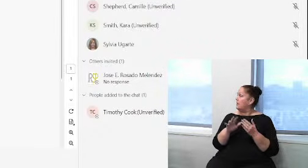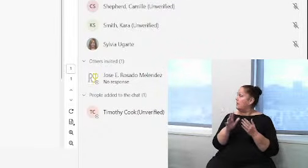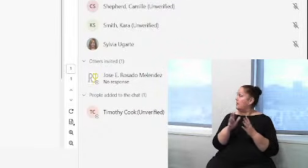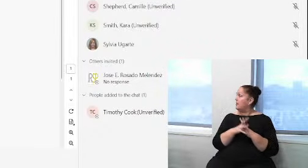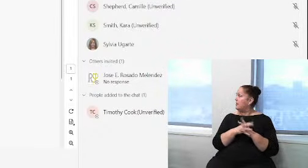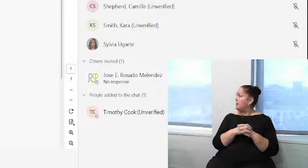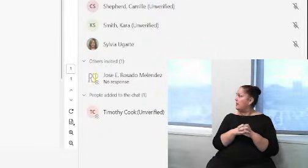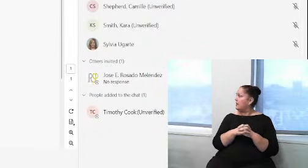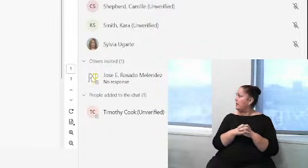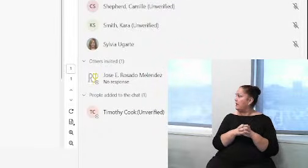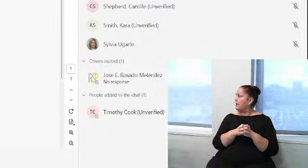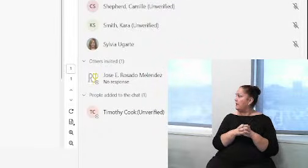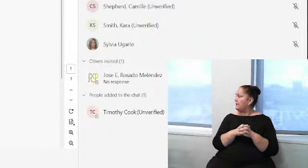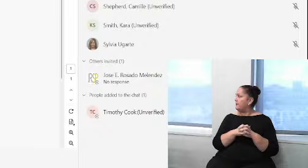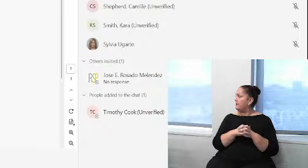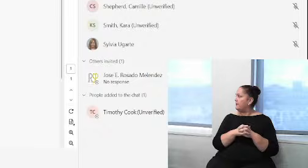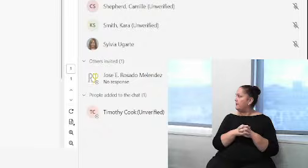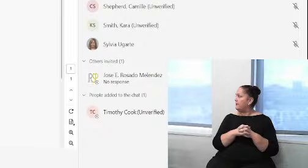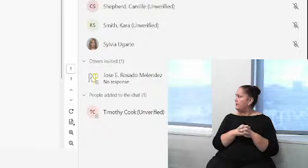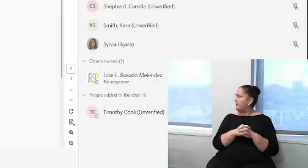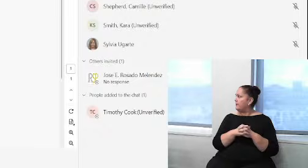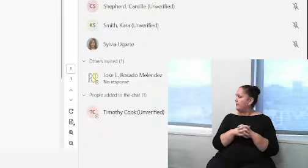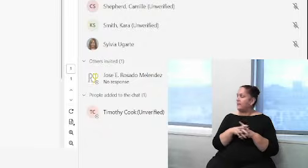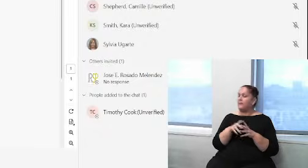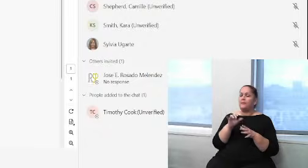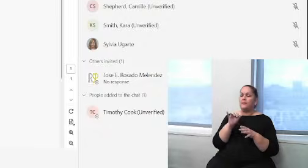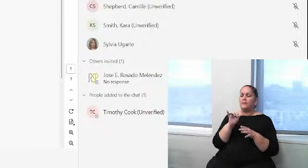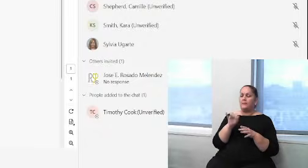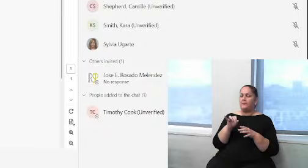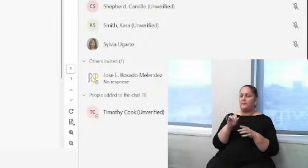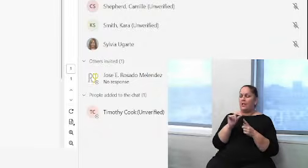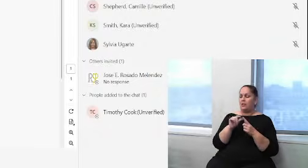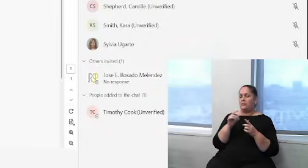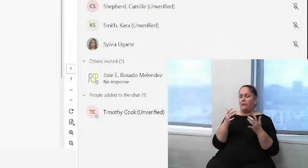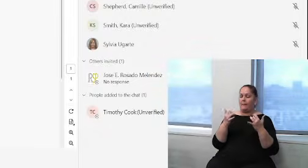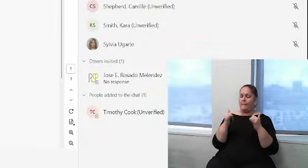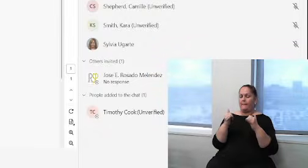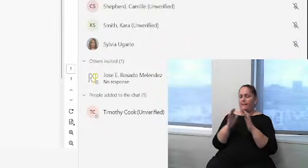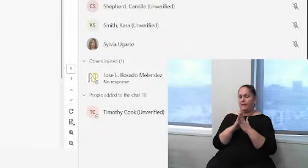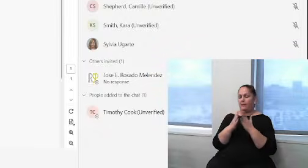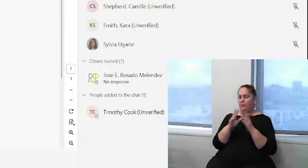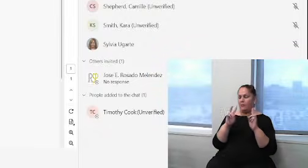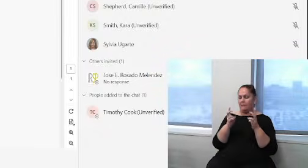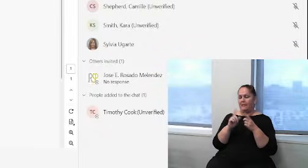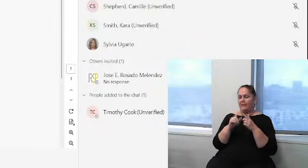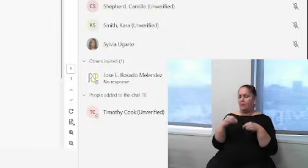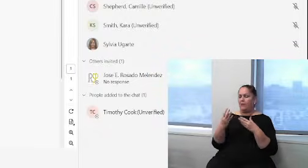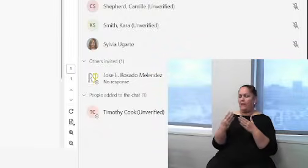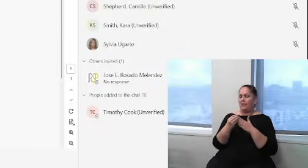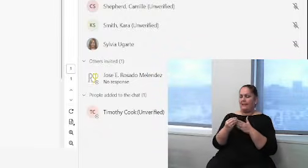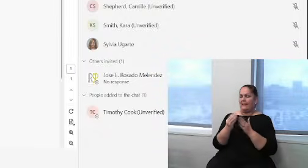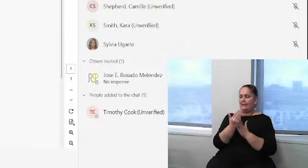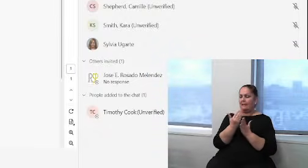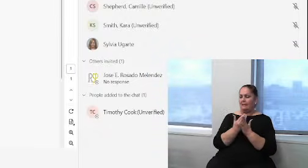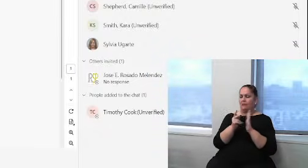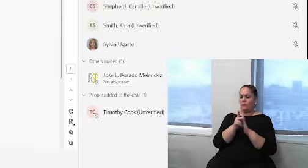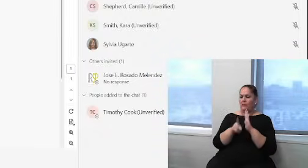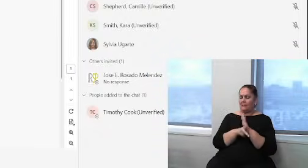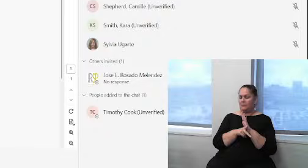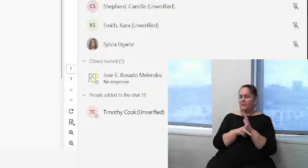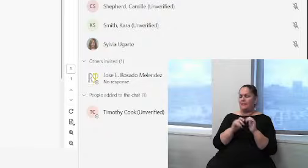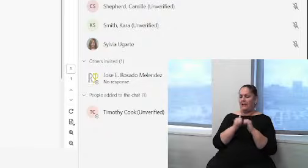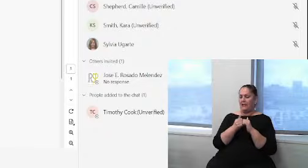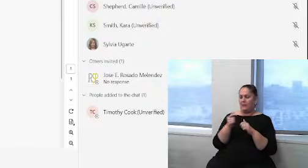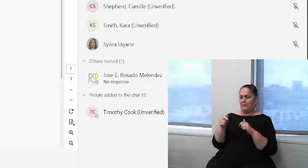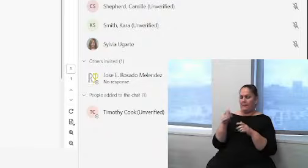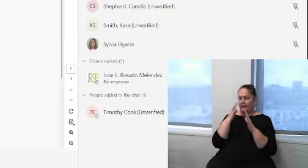sorry. No, well, after that, I use the word playbook. Mhm. Right? That provides you the guiding